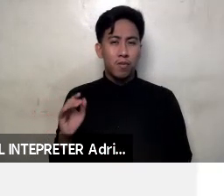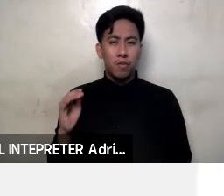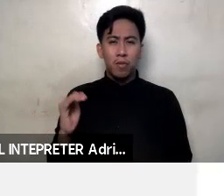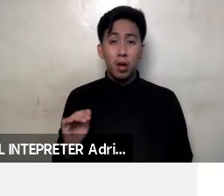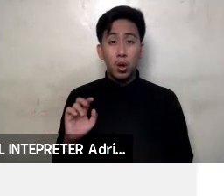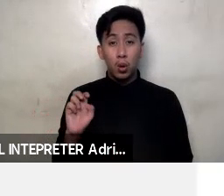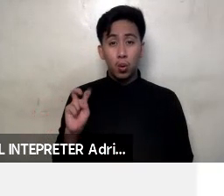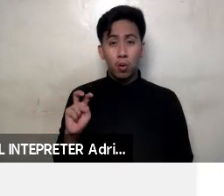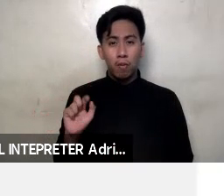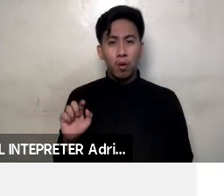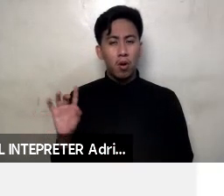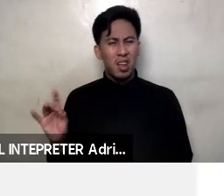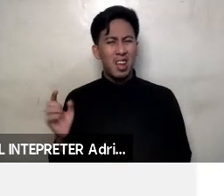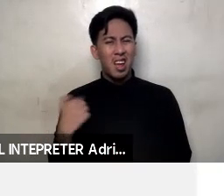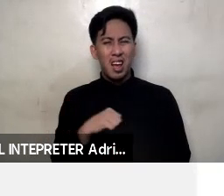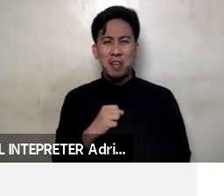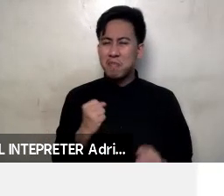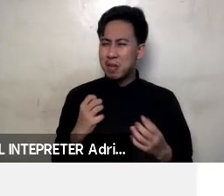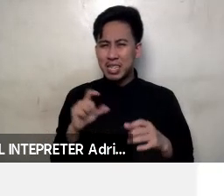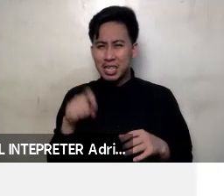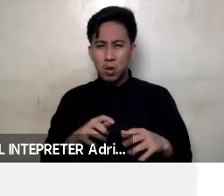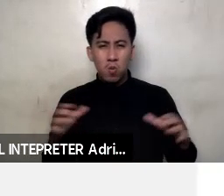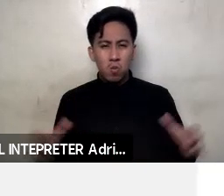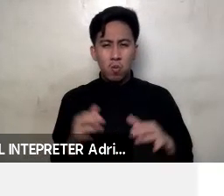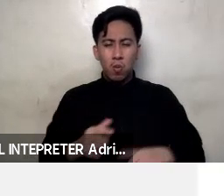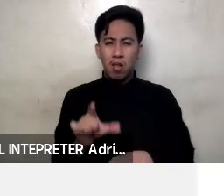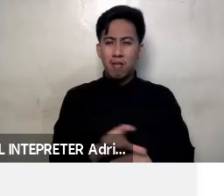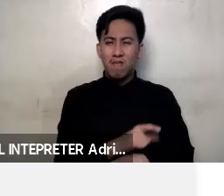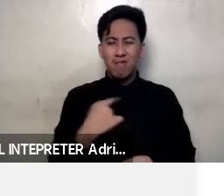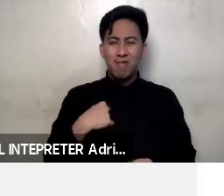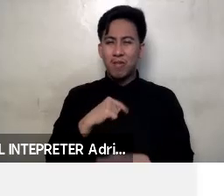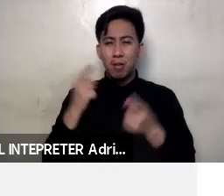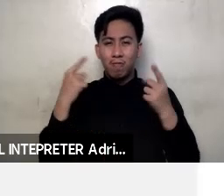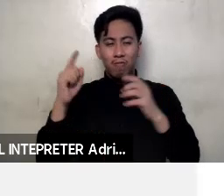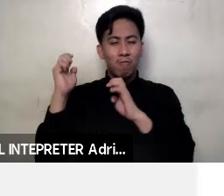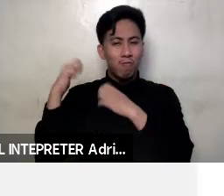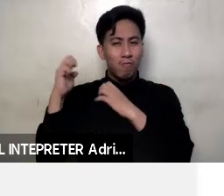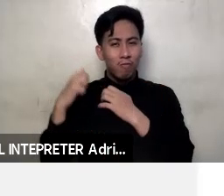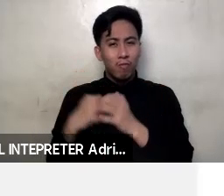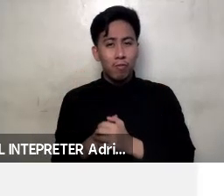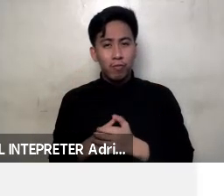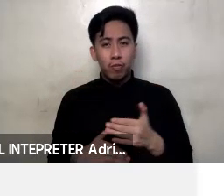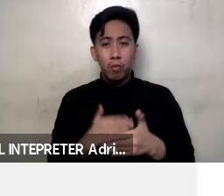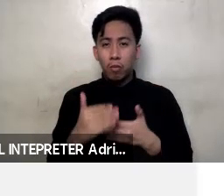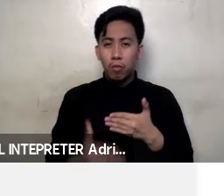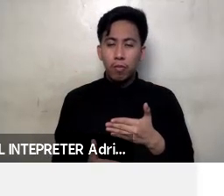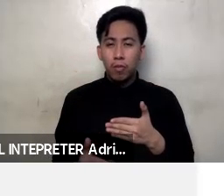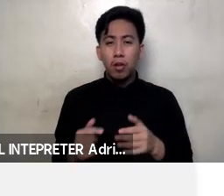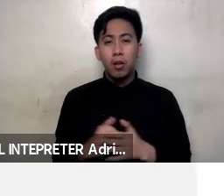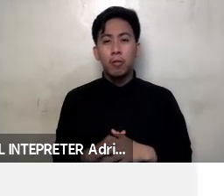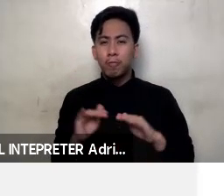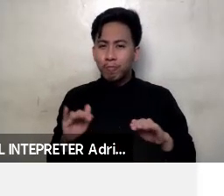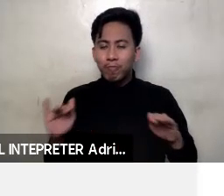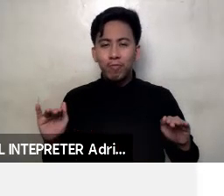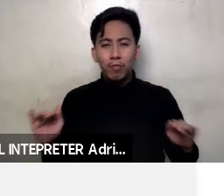So marami pa tayong kakaining bigas. Matagal-tagal pa po ito. Then, the same is true with that. That is a number of children globally who